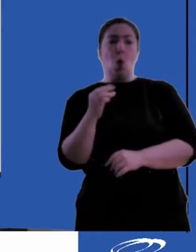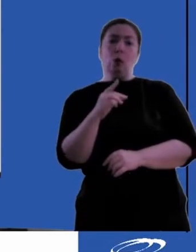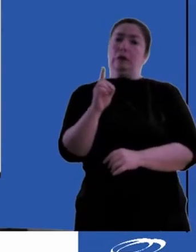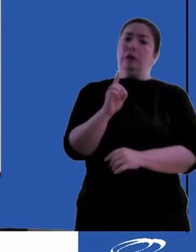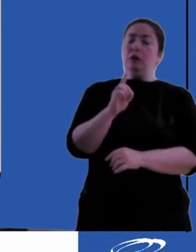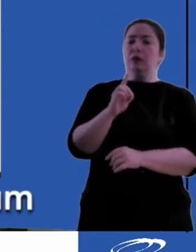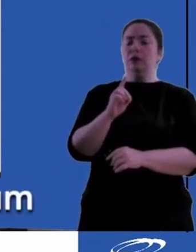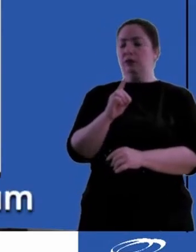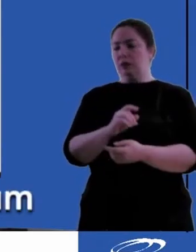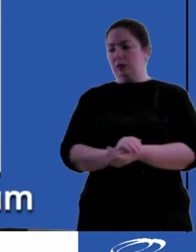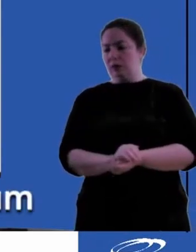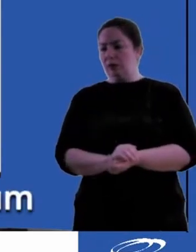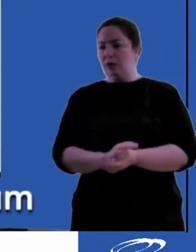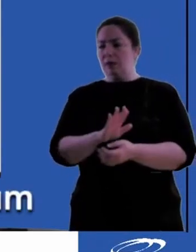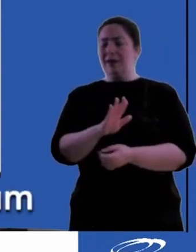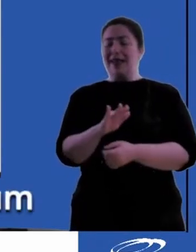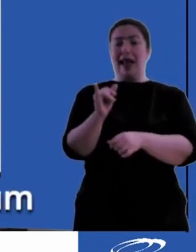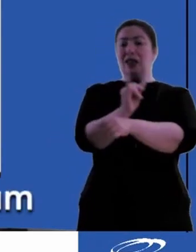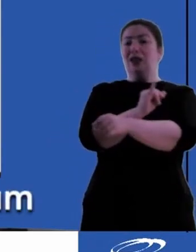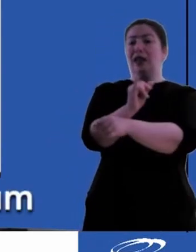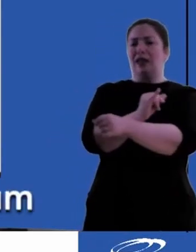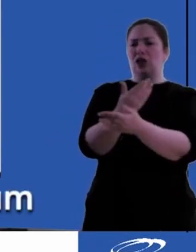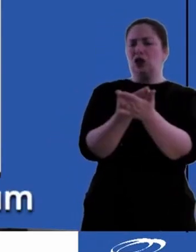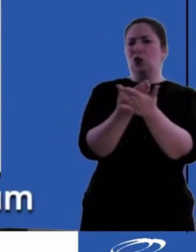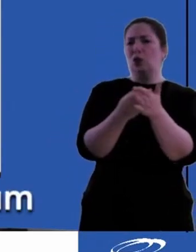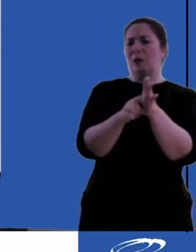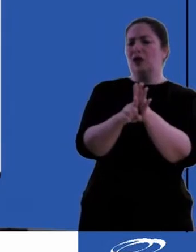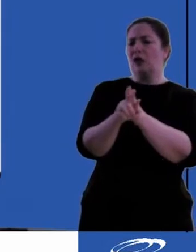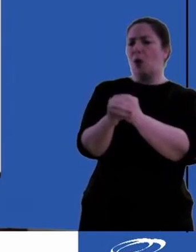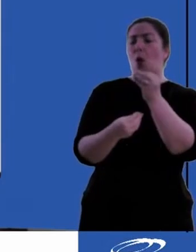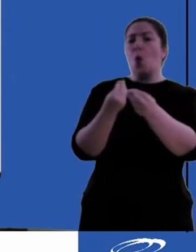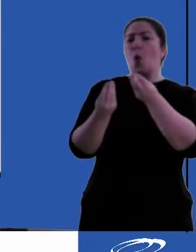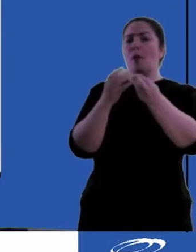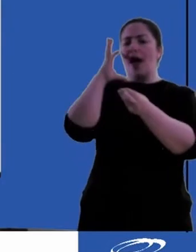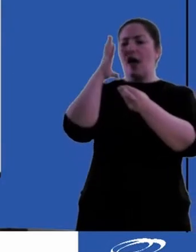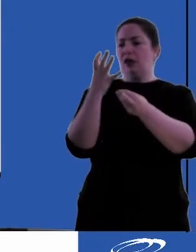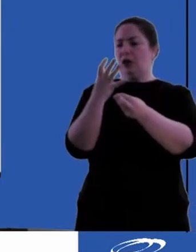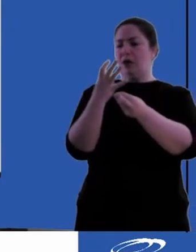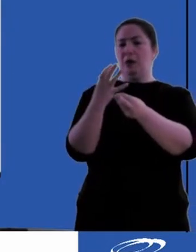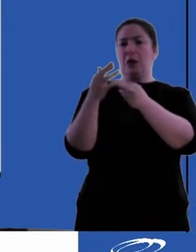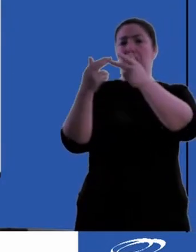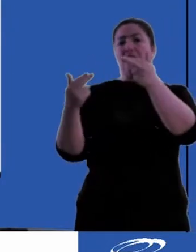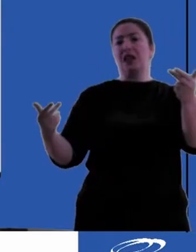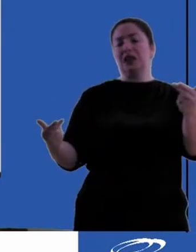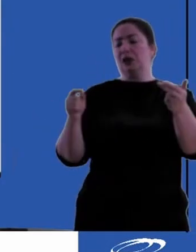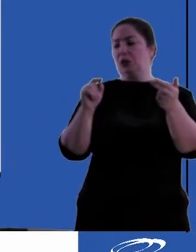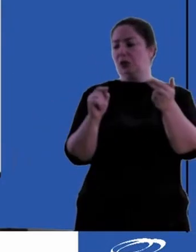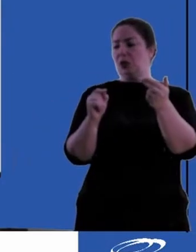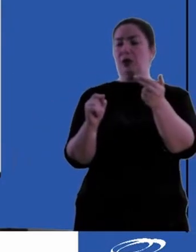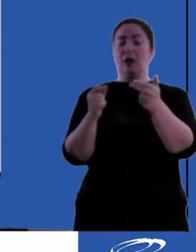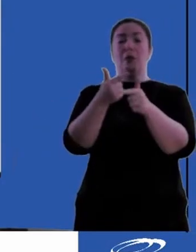more ambiguous. Once we believe that an arthroplasty site is infected, then it's important